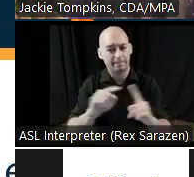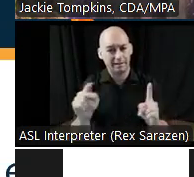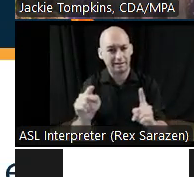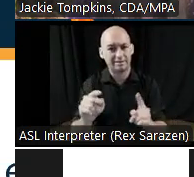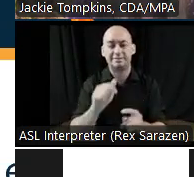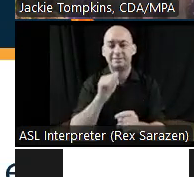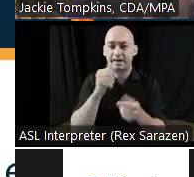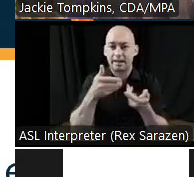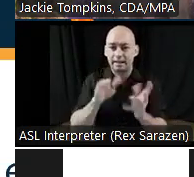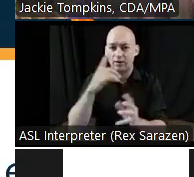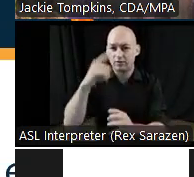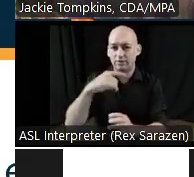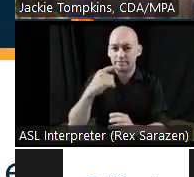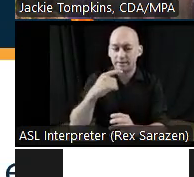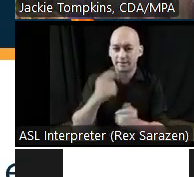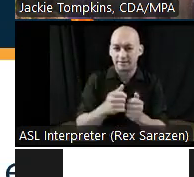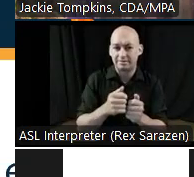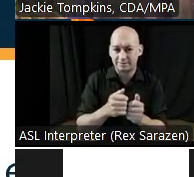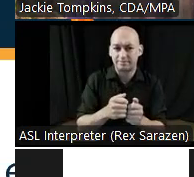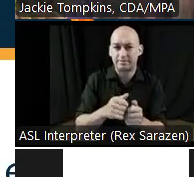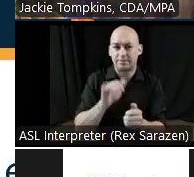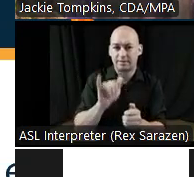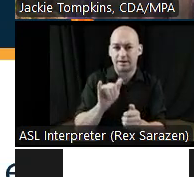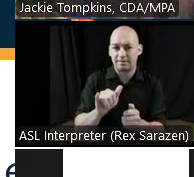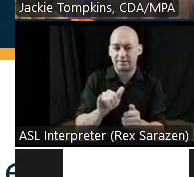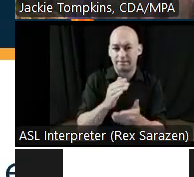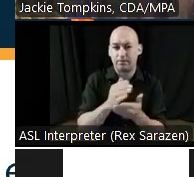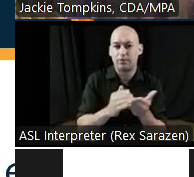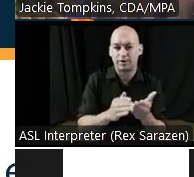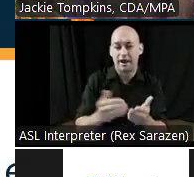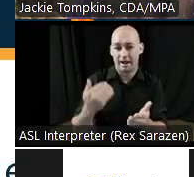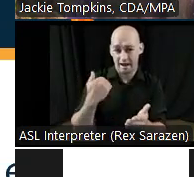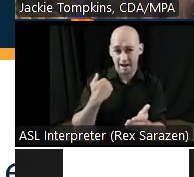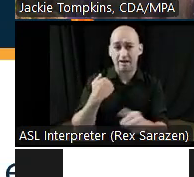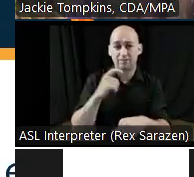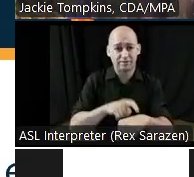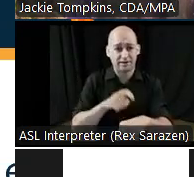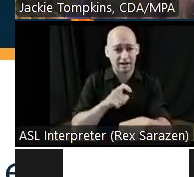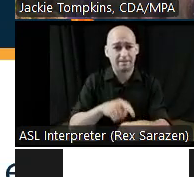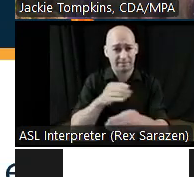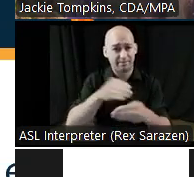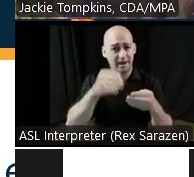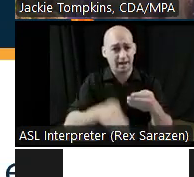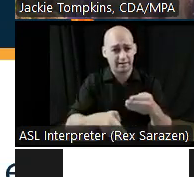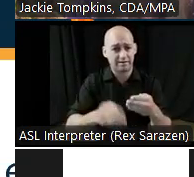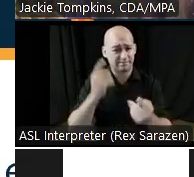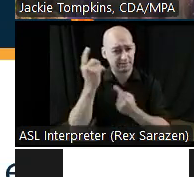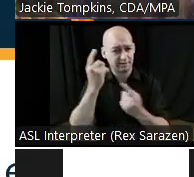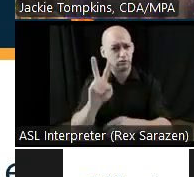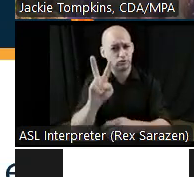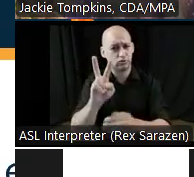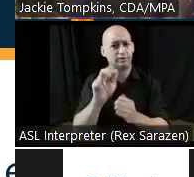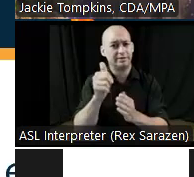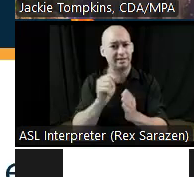for comments and questions for public attendees. We do have time on today's agenda. I believe there's 2 10-minute